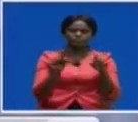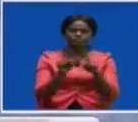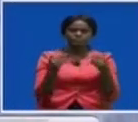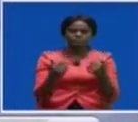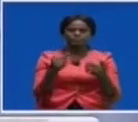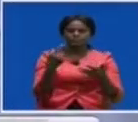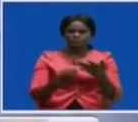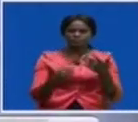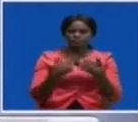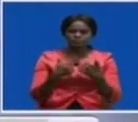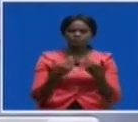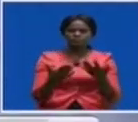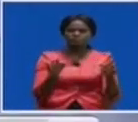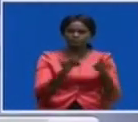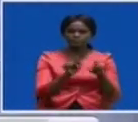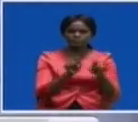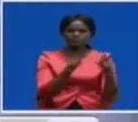to unveil its